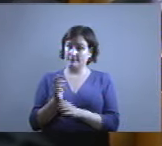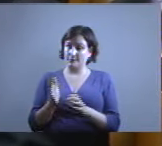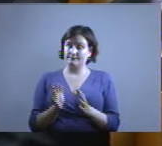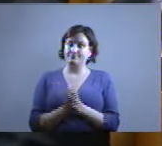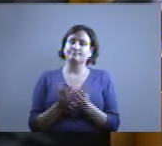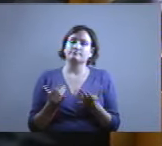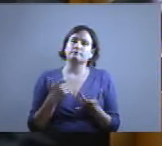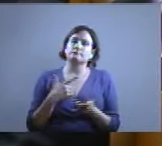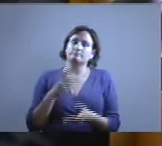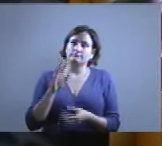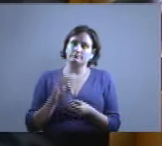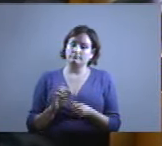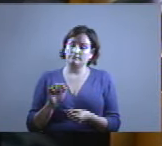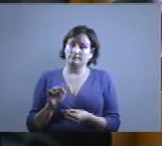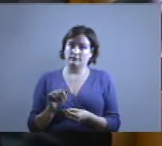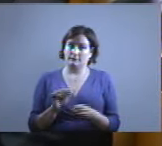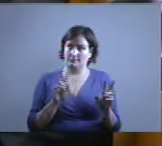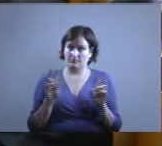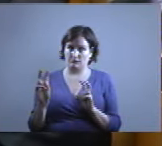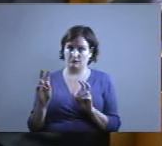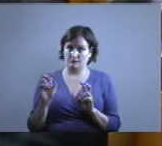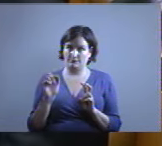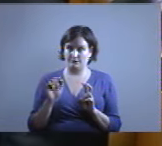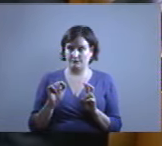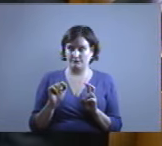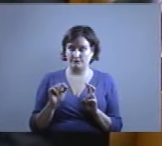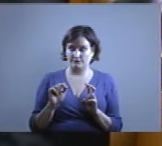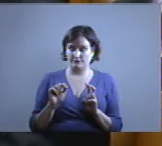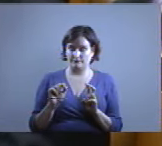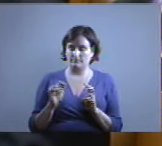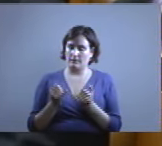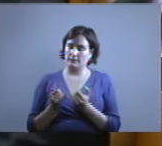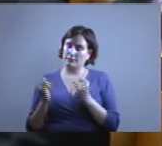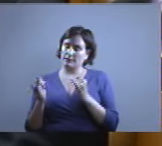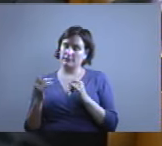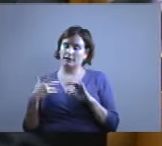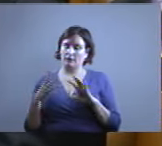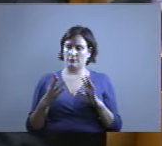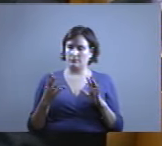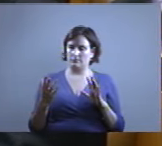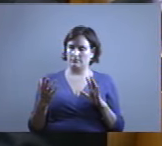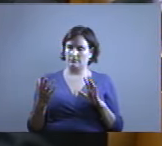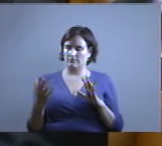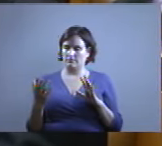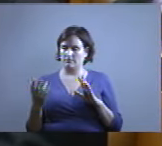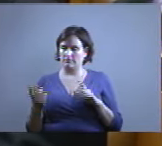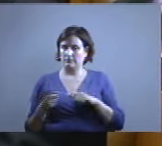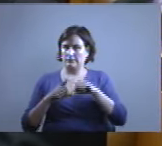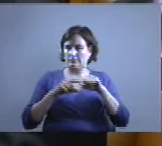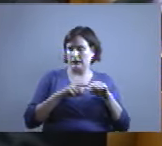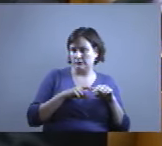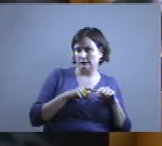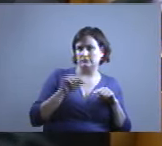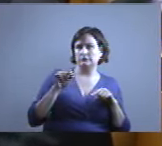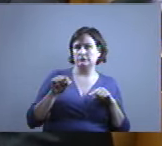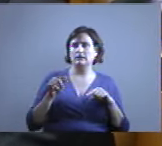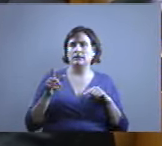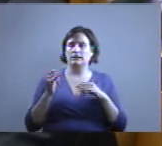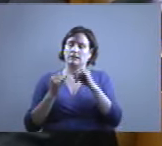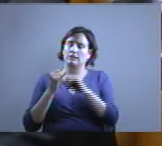saying that this whole issue of dependence and independence and the respect of that barrier in international sport has